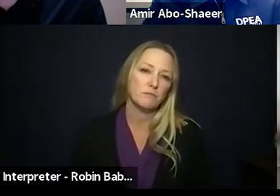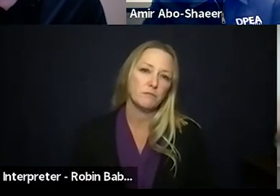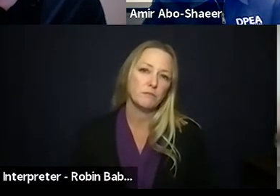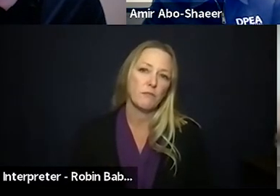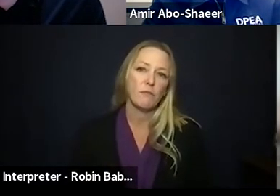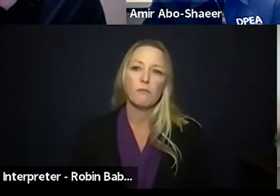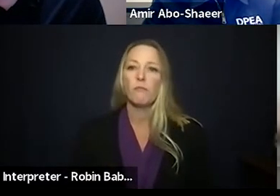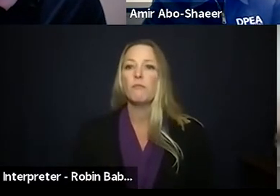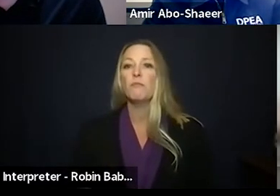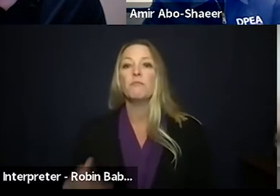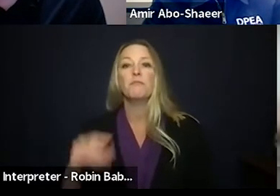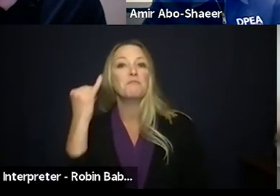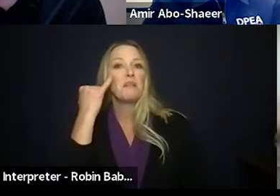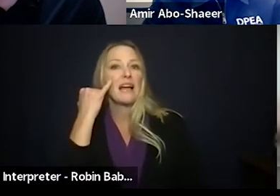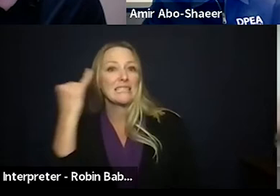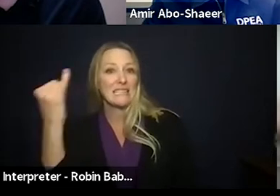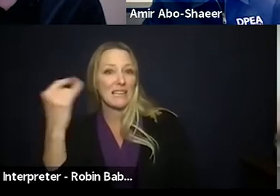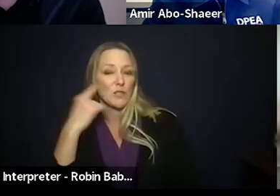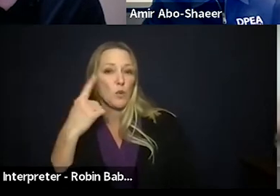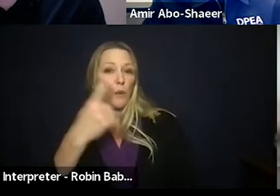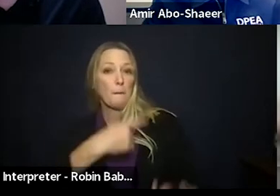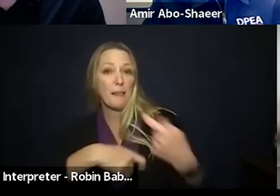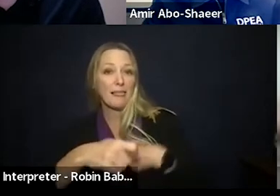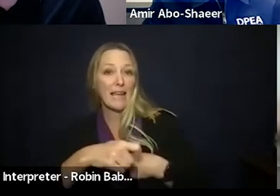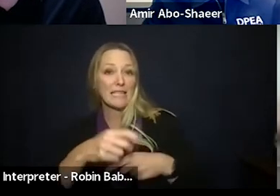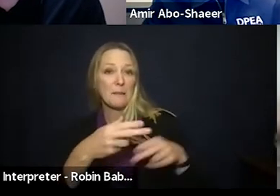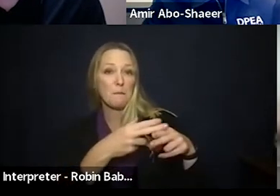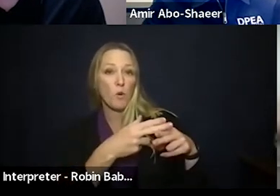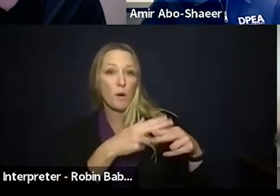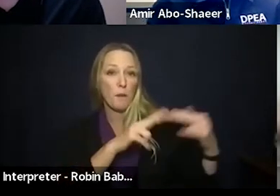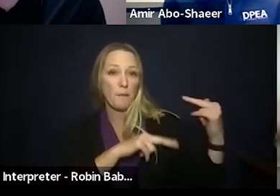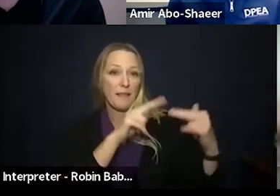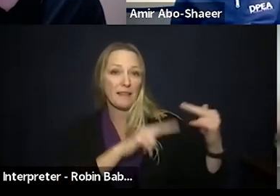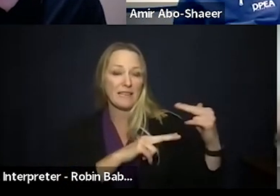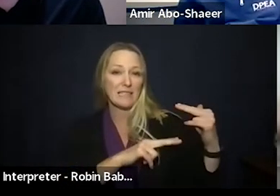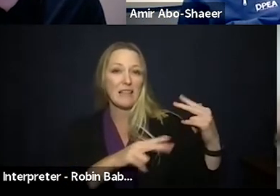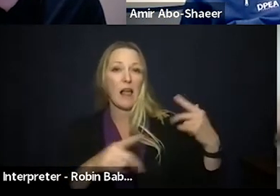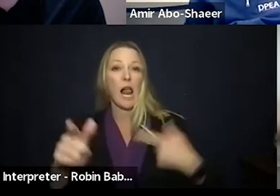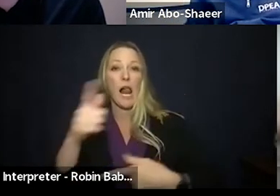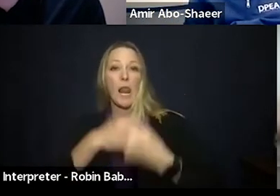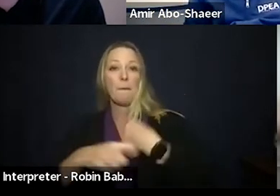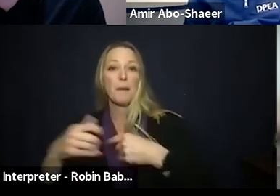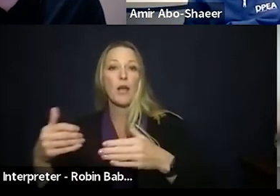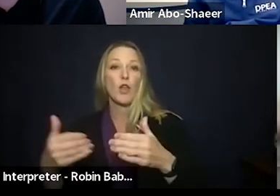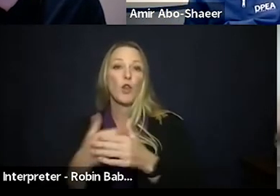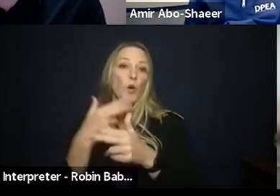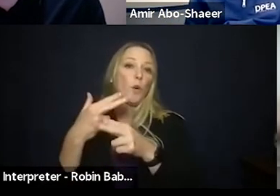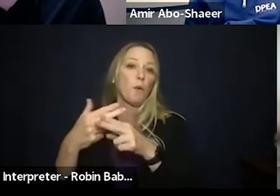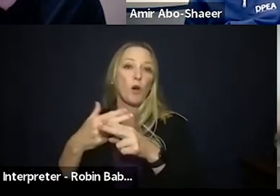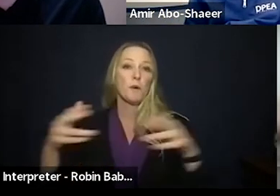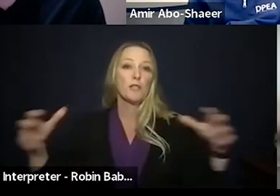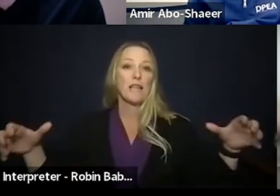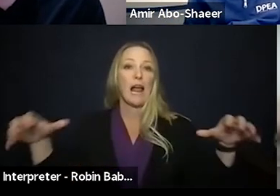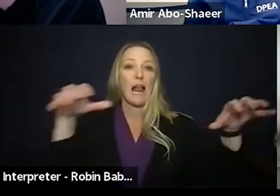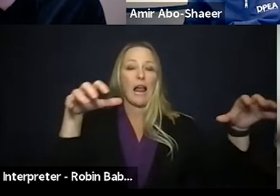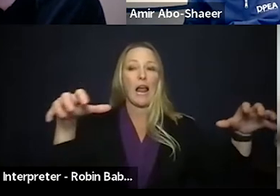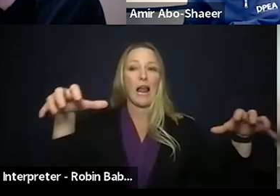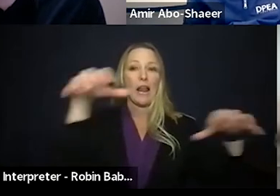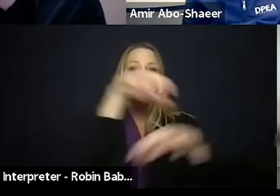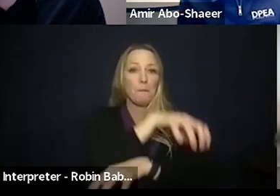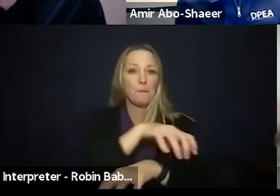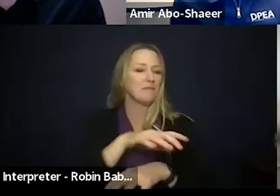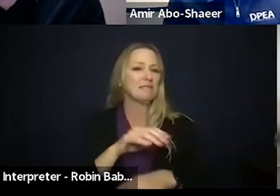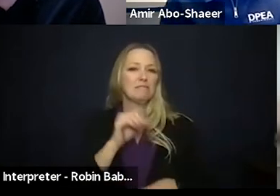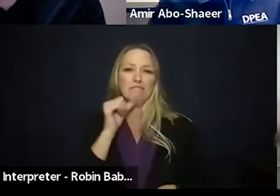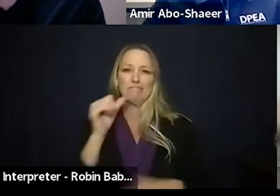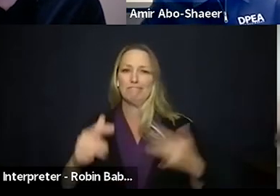so the idea of replacing the portables with new portables um was not super exciting to